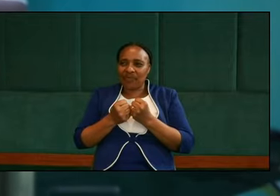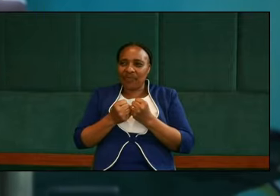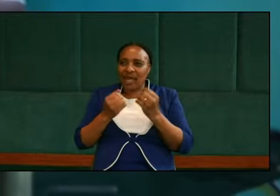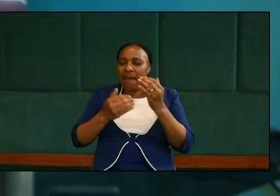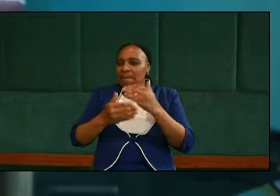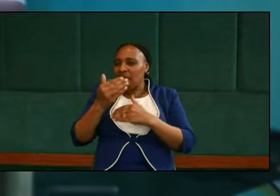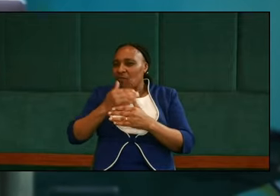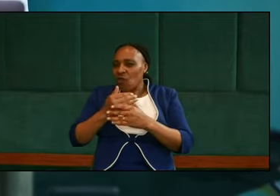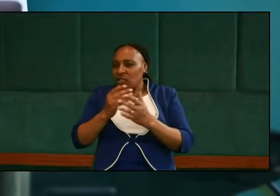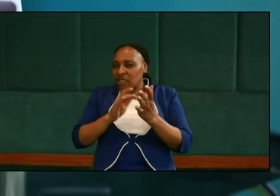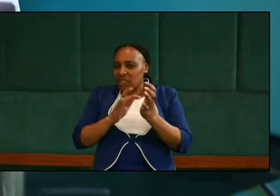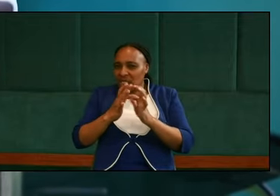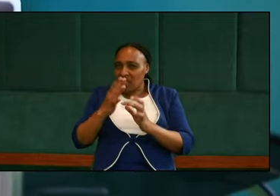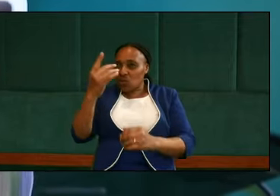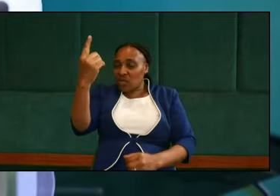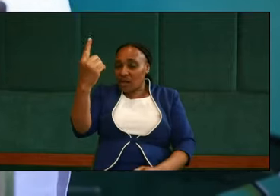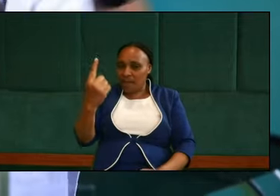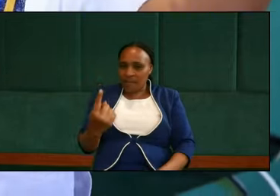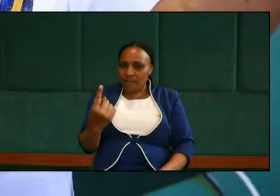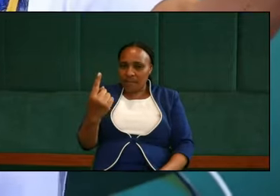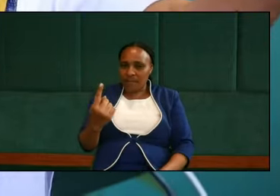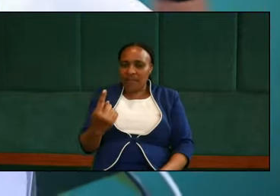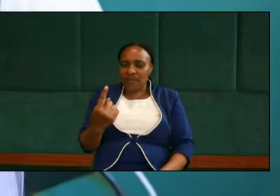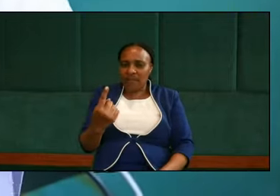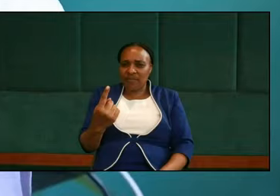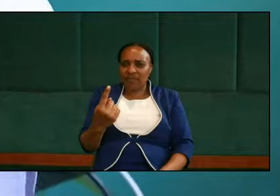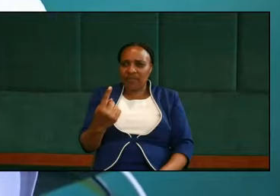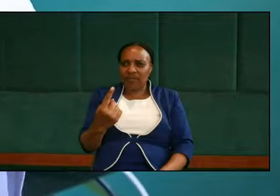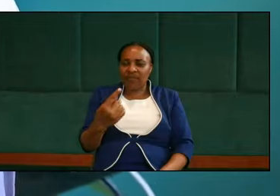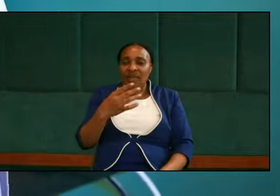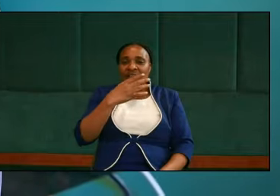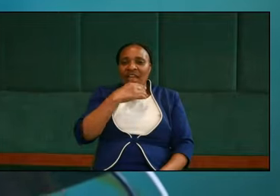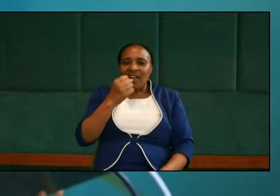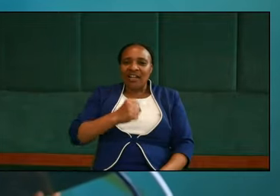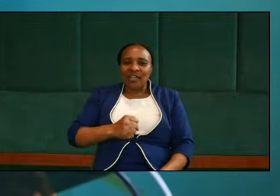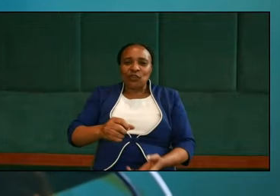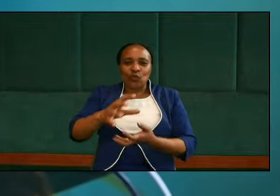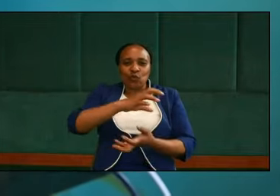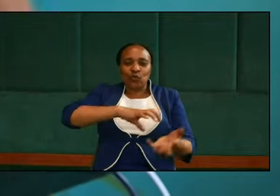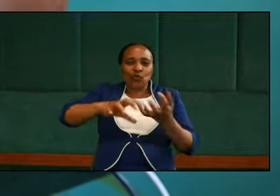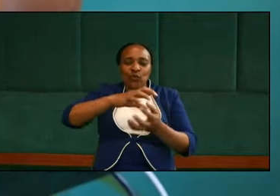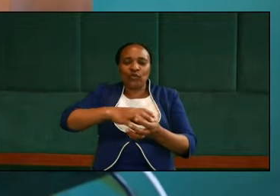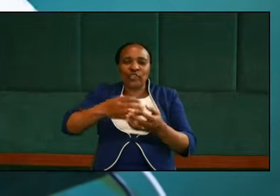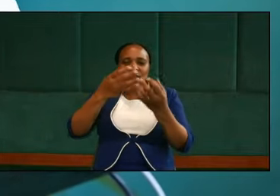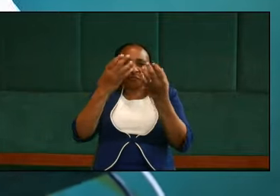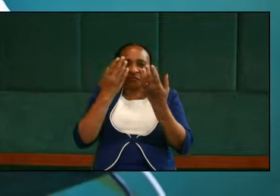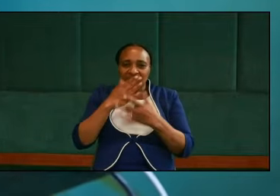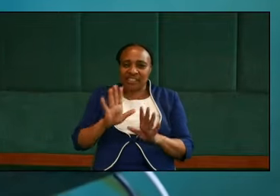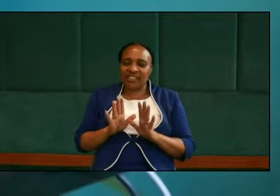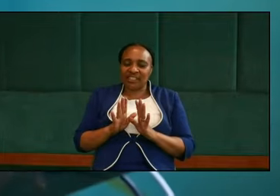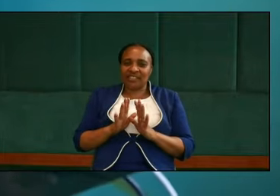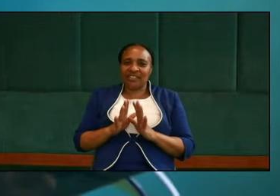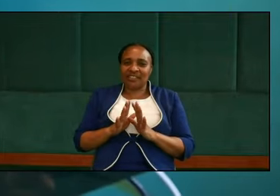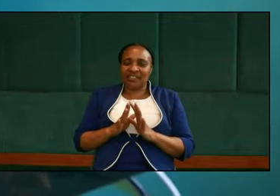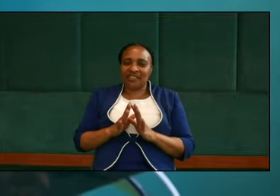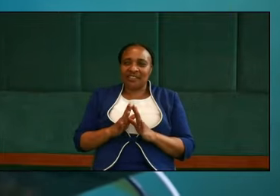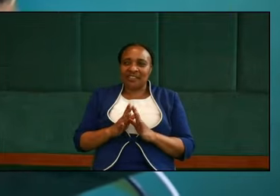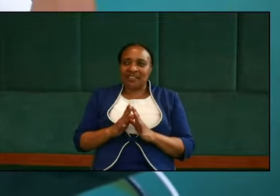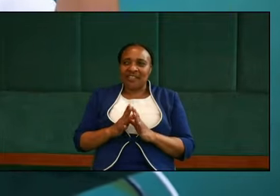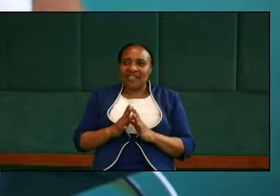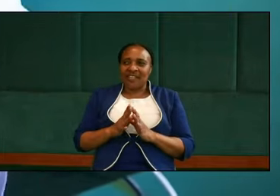Before the coming of Jesus, elders will compromise. Nobles will